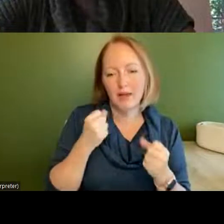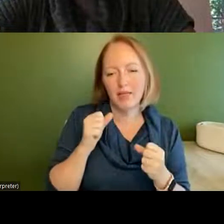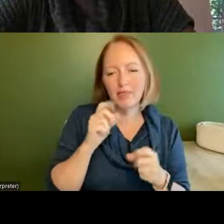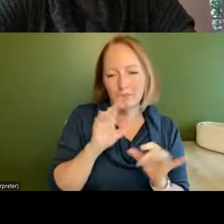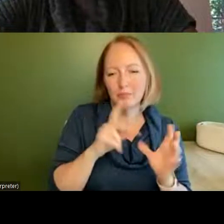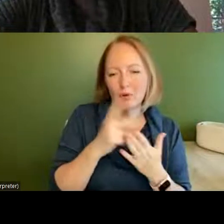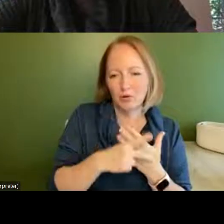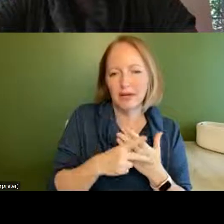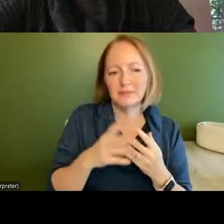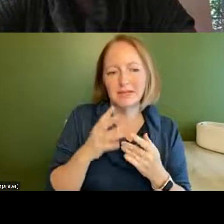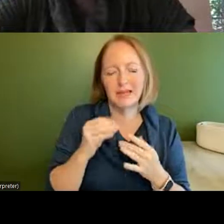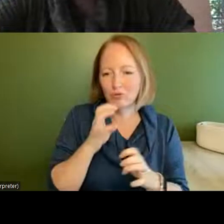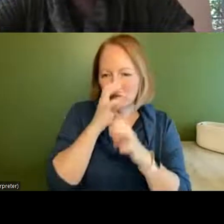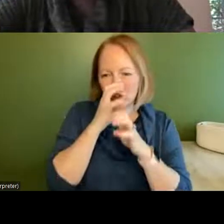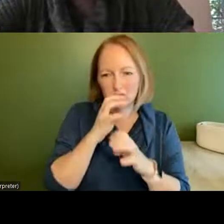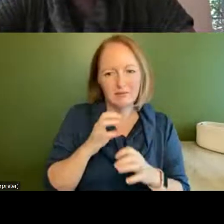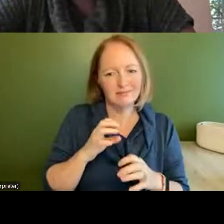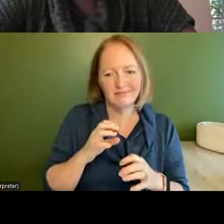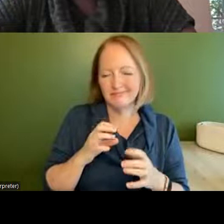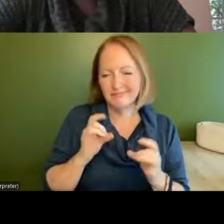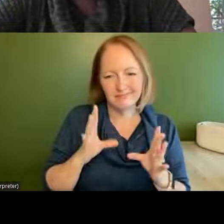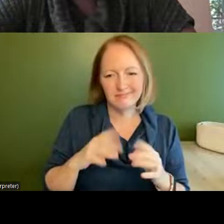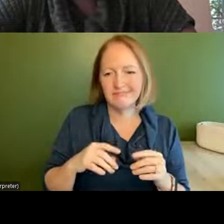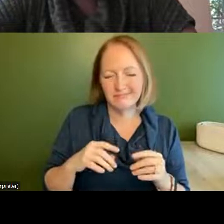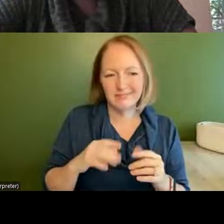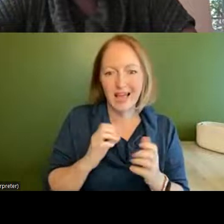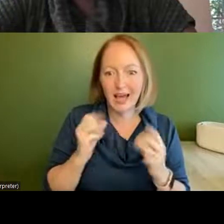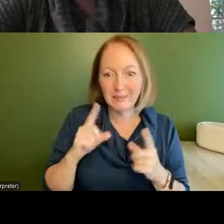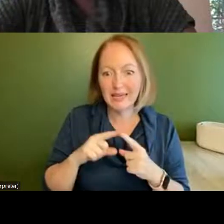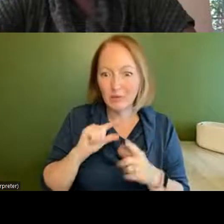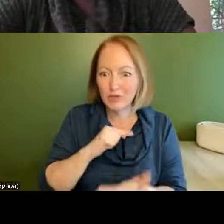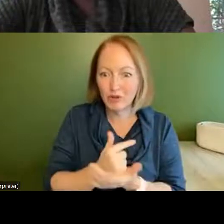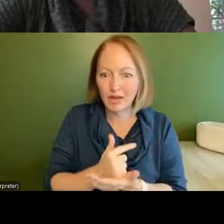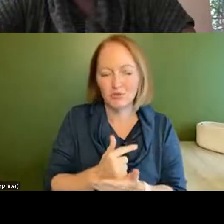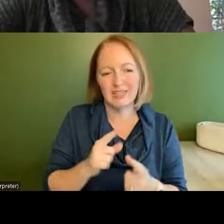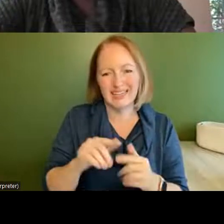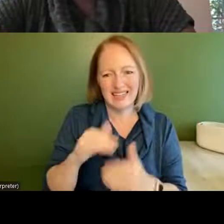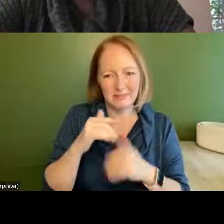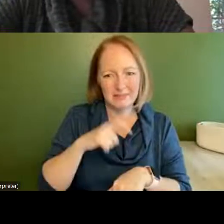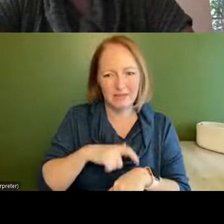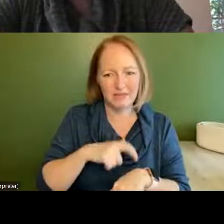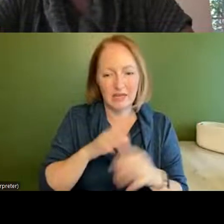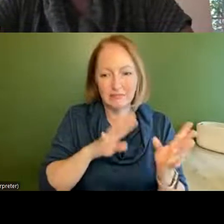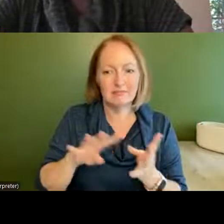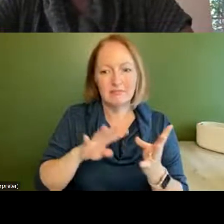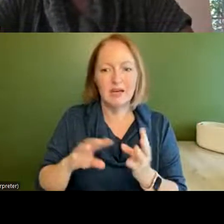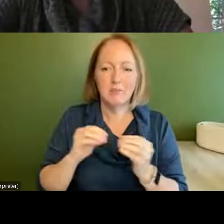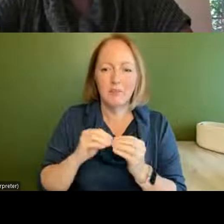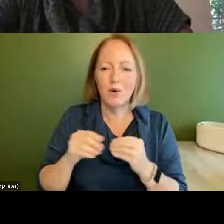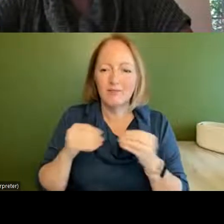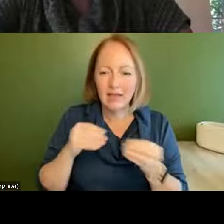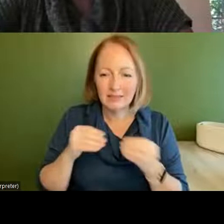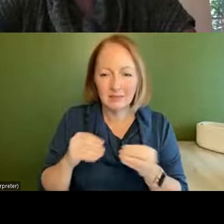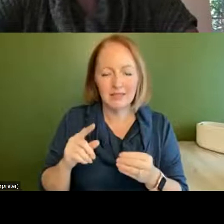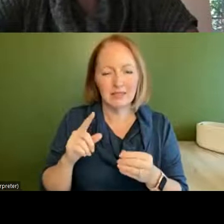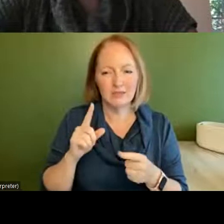right? And they are so rigid and structured that, you know, how many can we graduate in a limited period of time? Can we have more flexibility